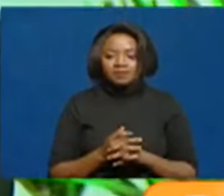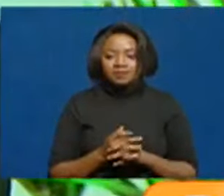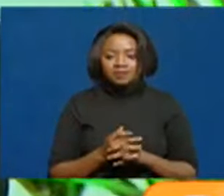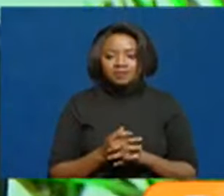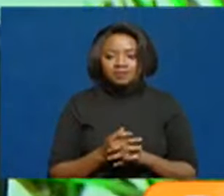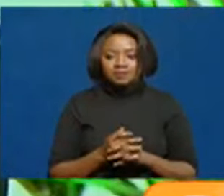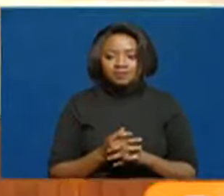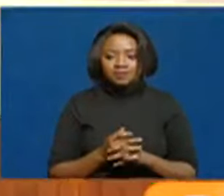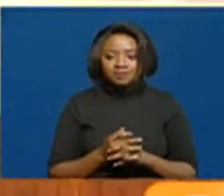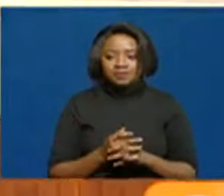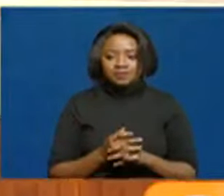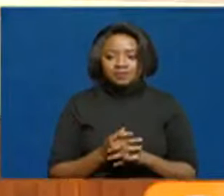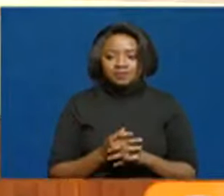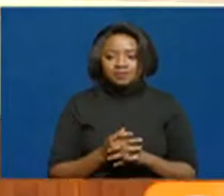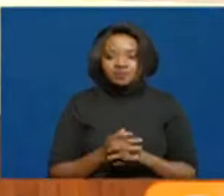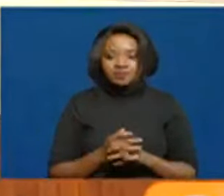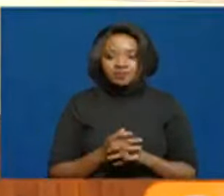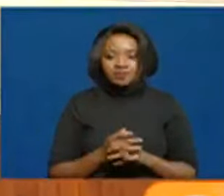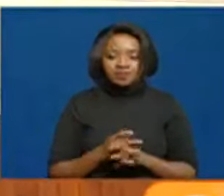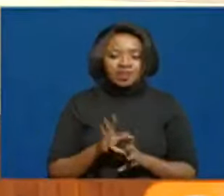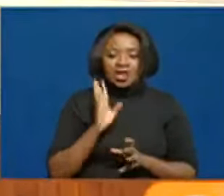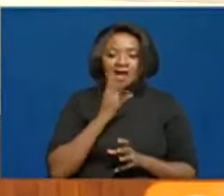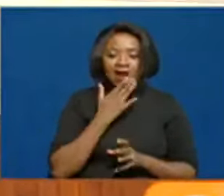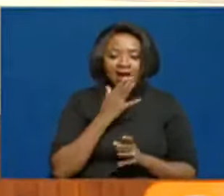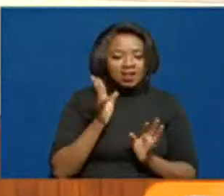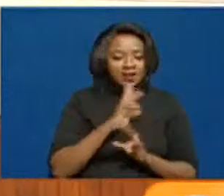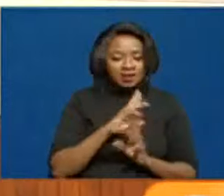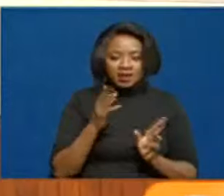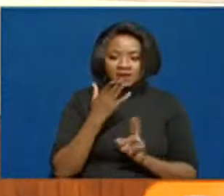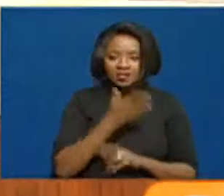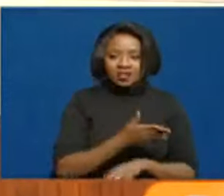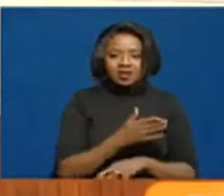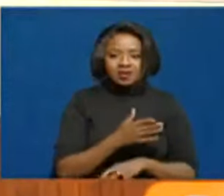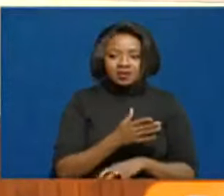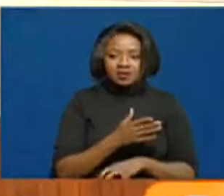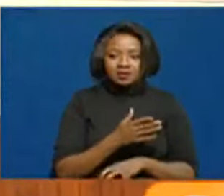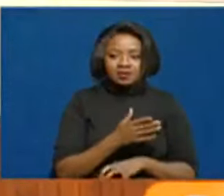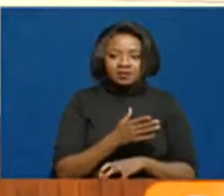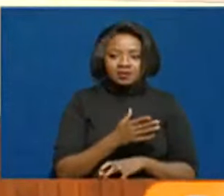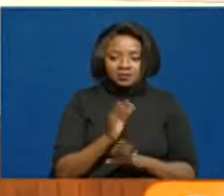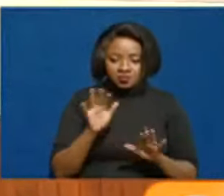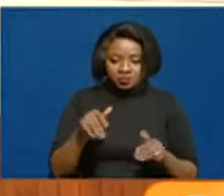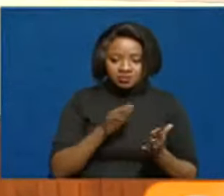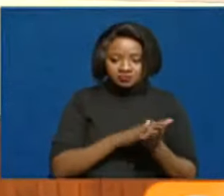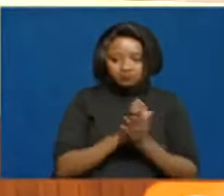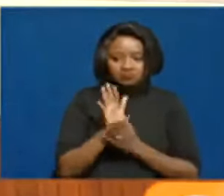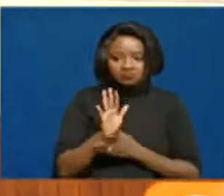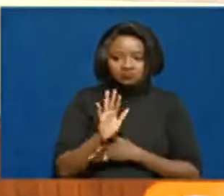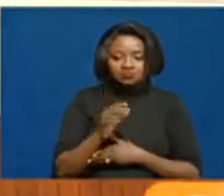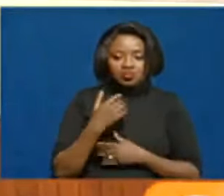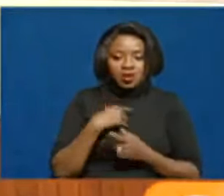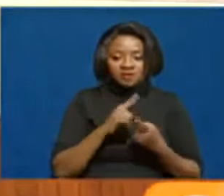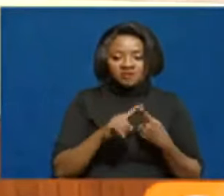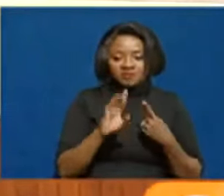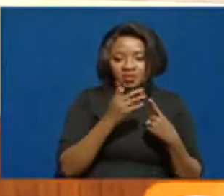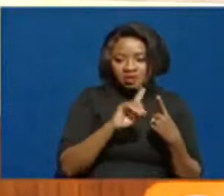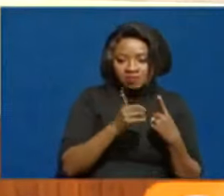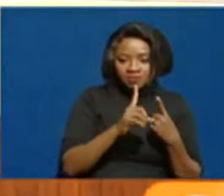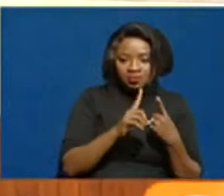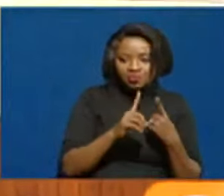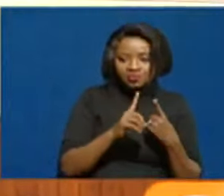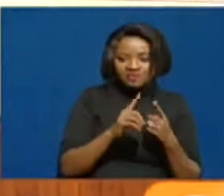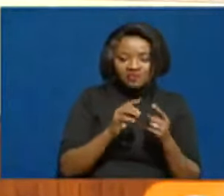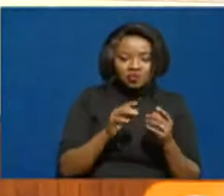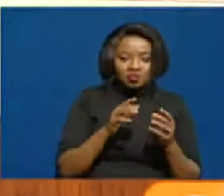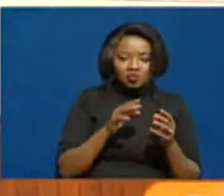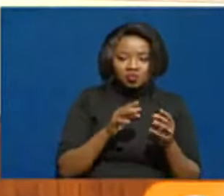Color coding already. Now we already developed the colors. They are the CS level. For gazettement. Mm-hmm. I will have blue. Blue will be for recyclables.